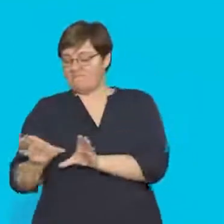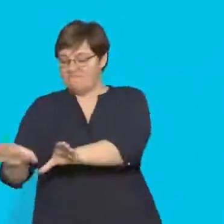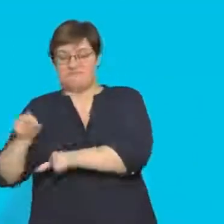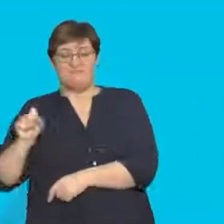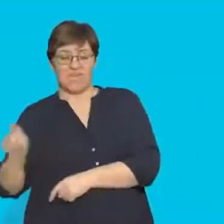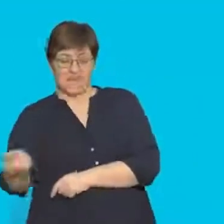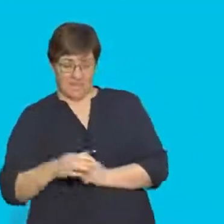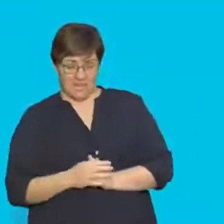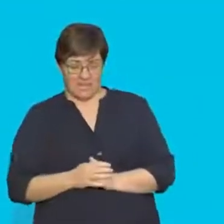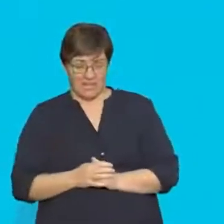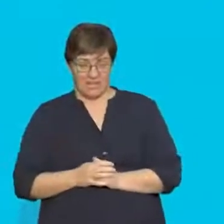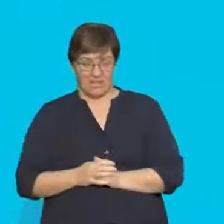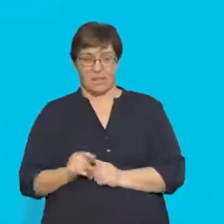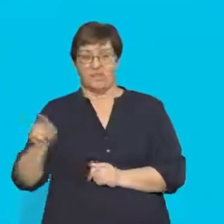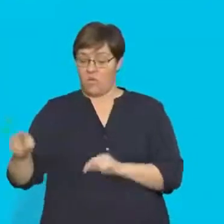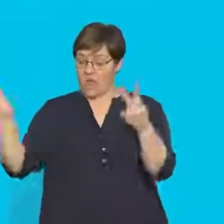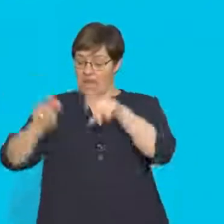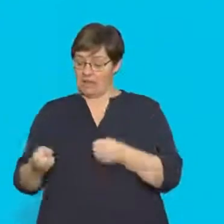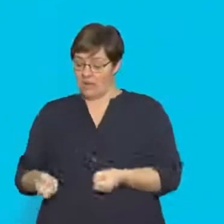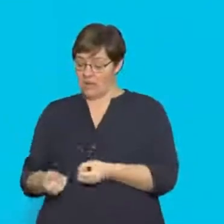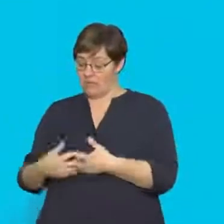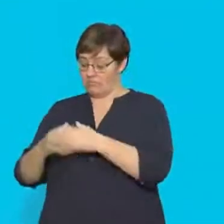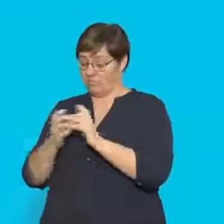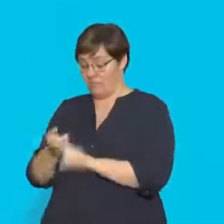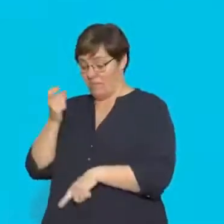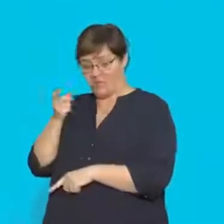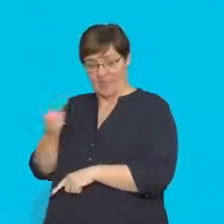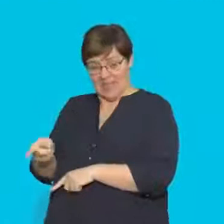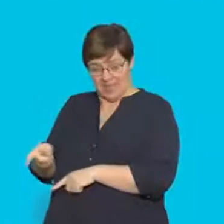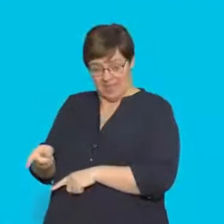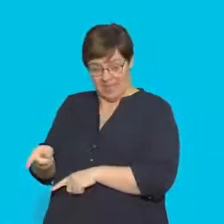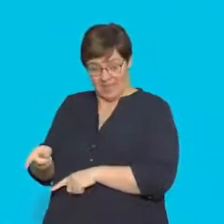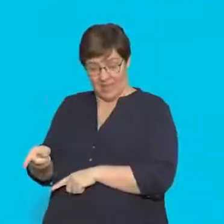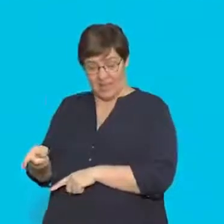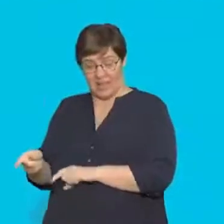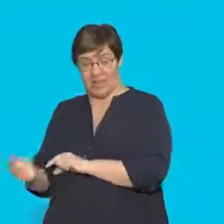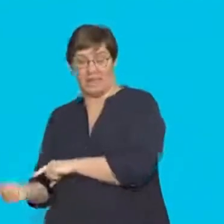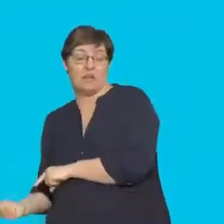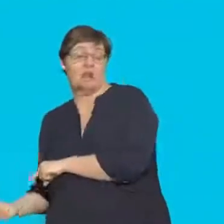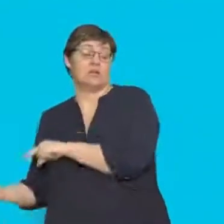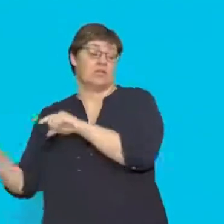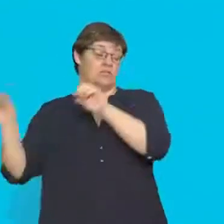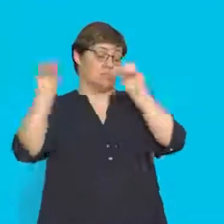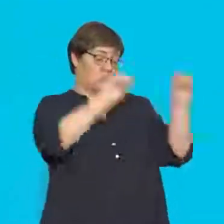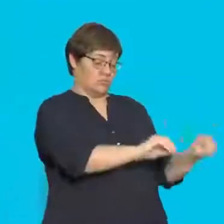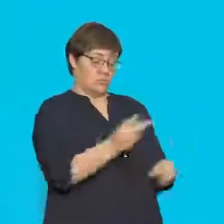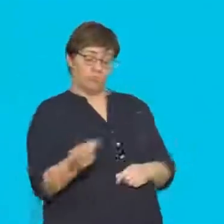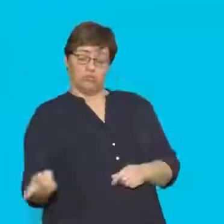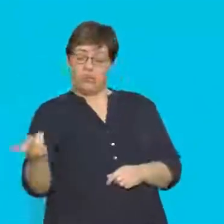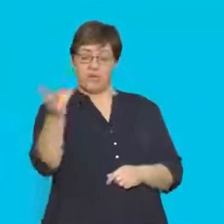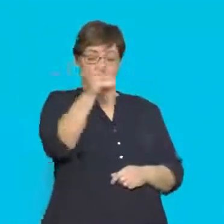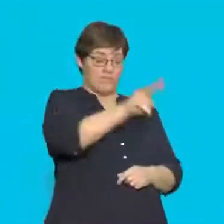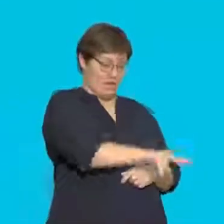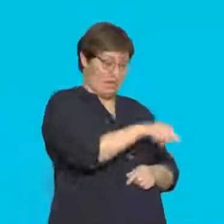so you have to take the electricity that's generated in these positions, in these places, and you have to transfer